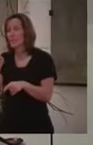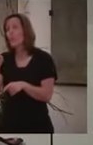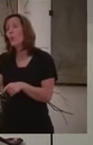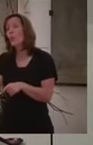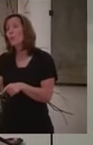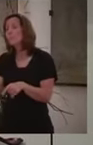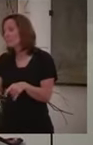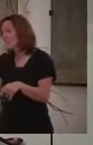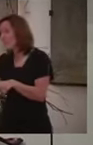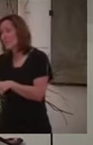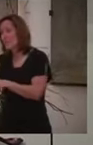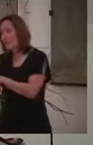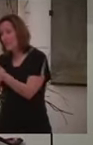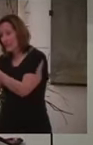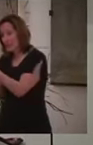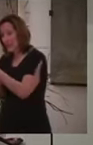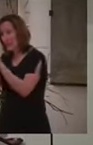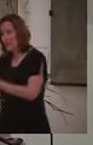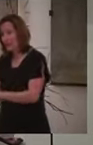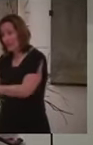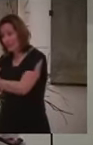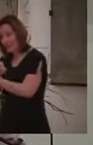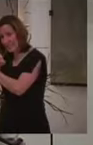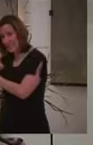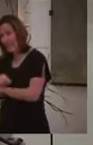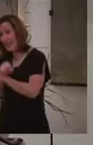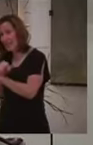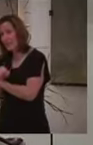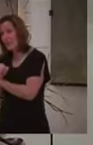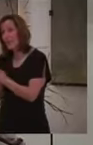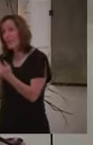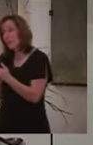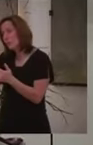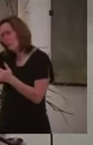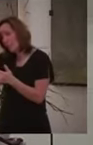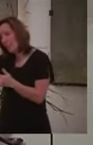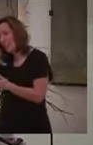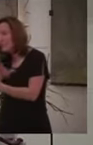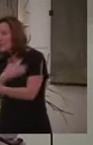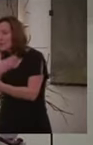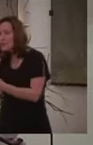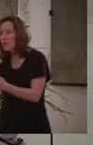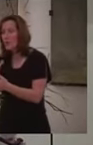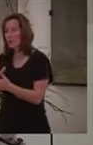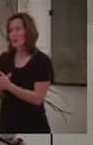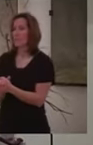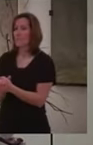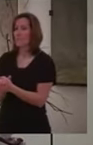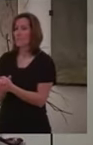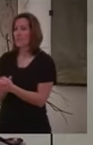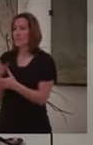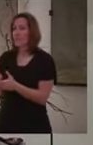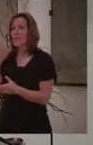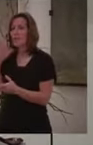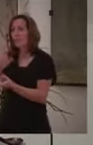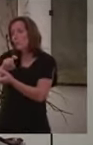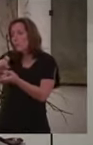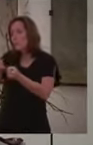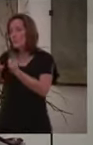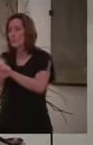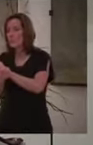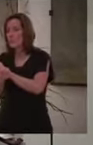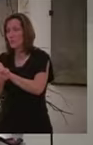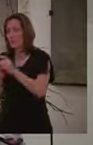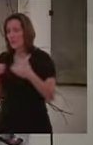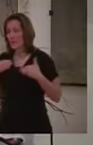American slaves and in the freedom songs of South African blacks under apartheid. He will